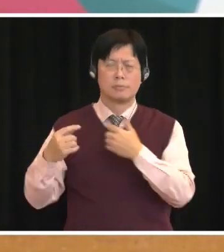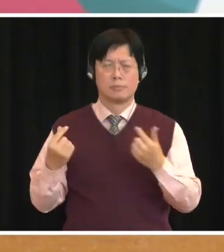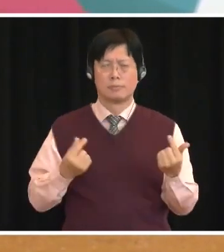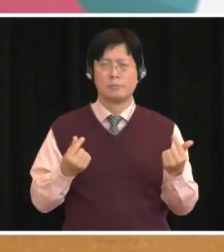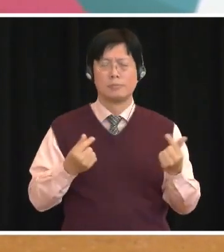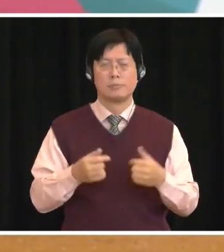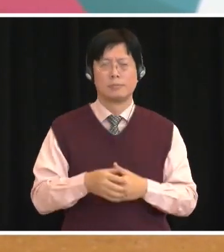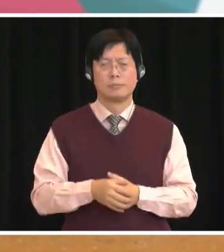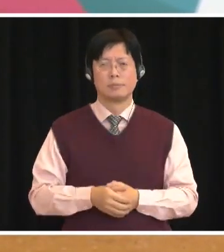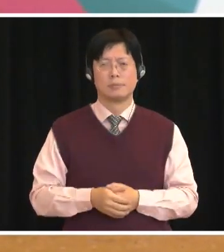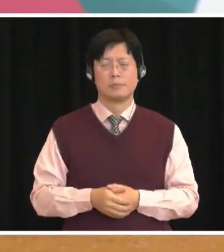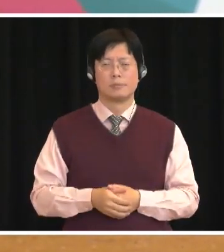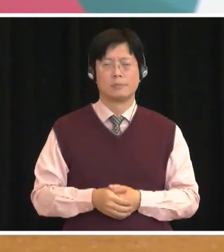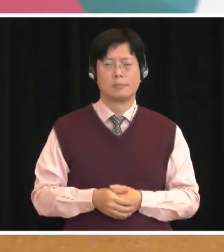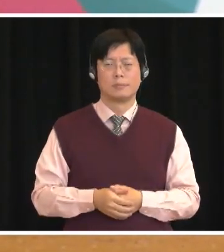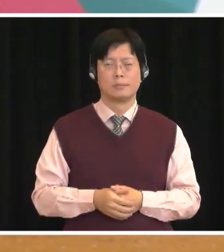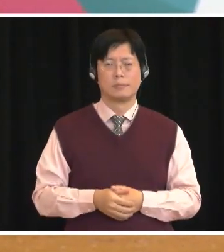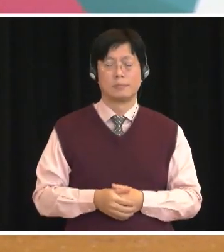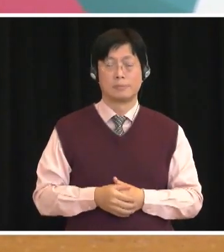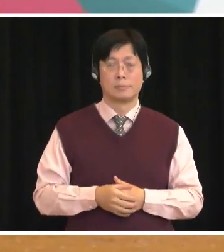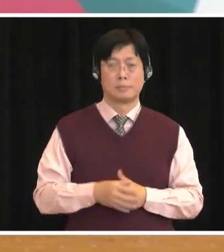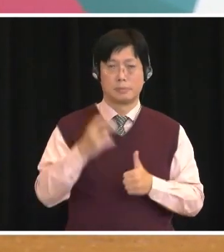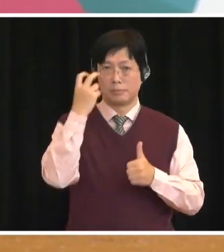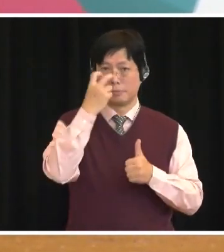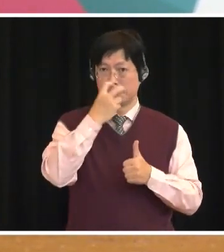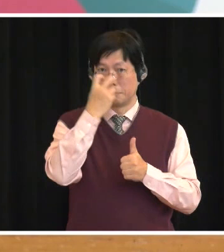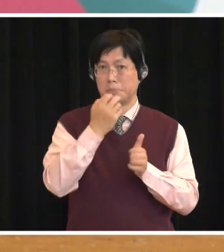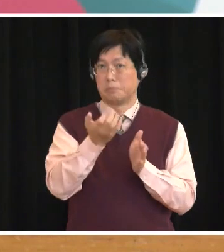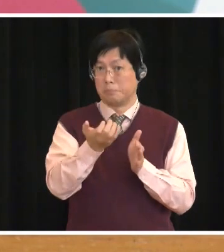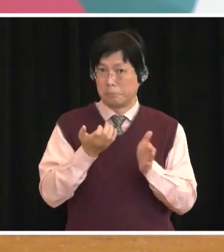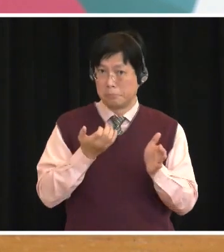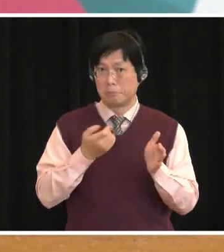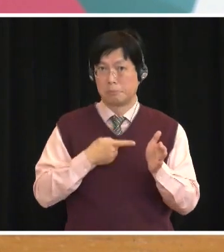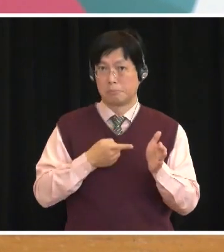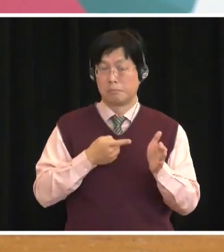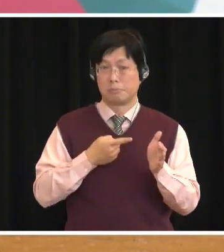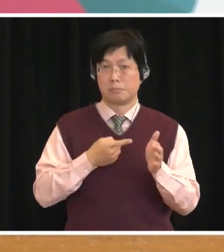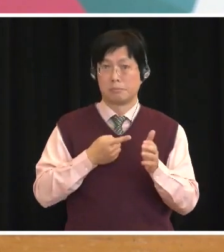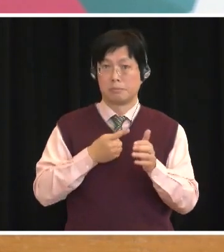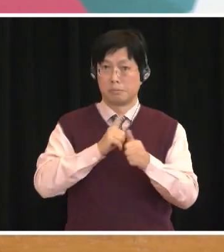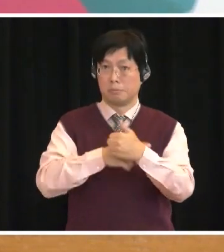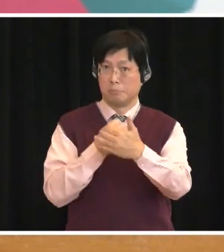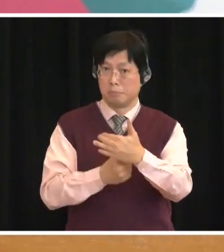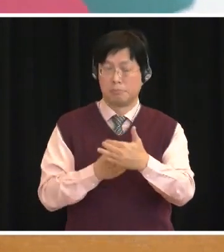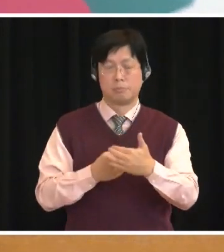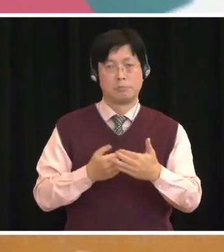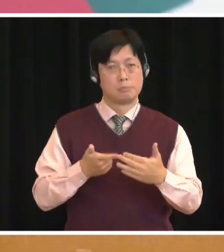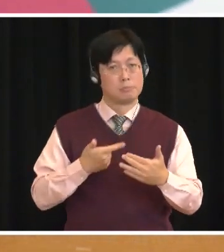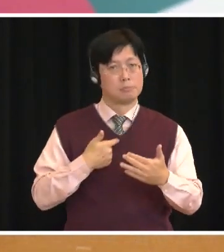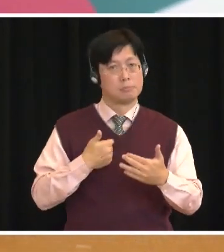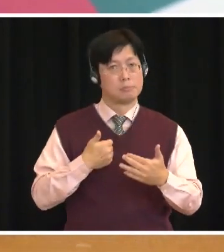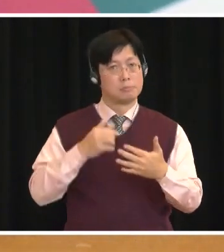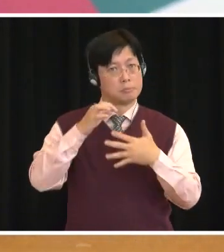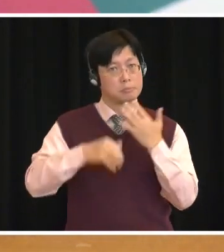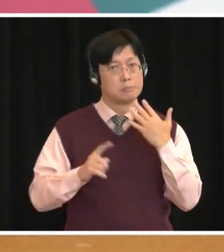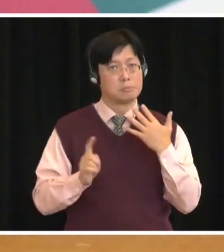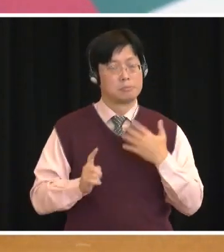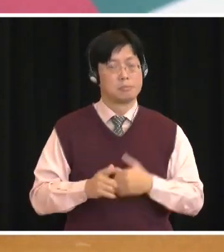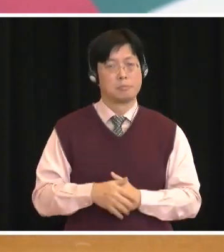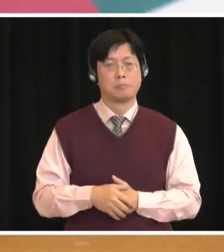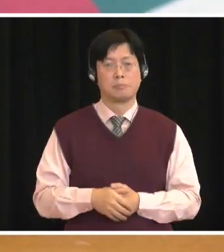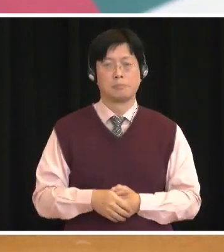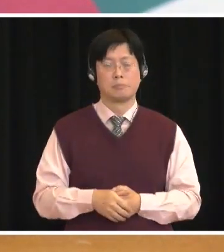pre-trial detention is such that many of the young people